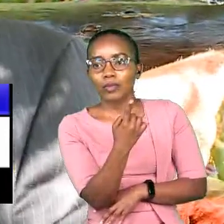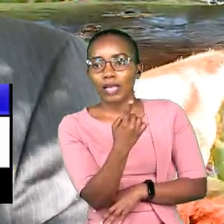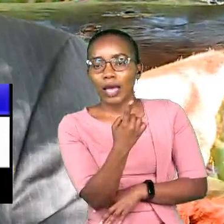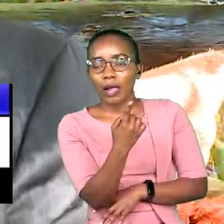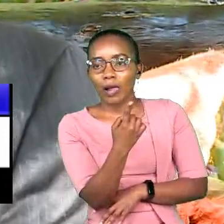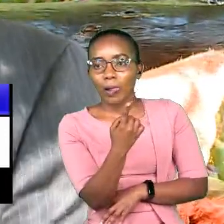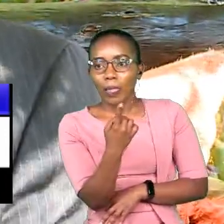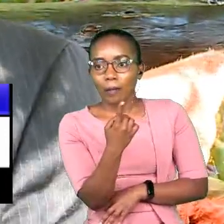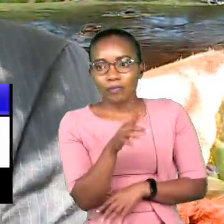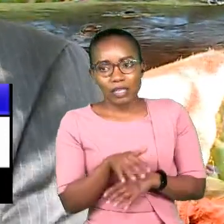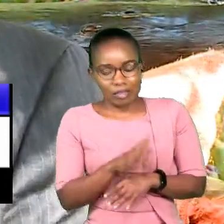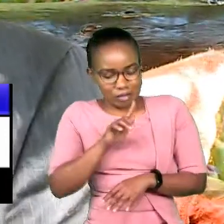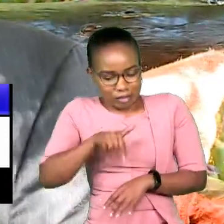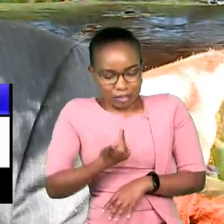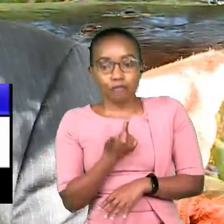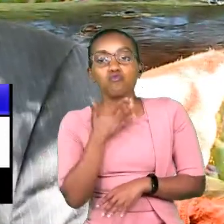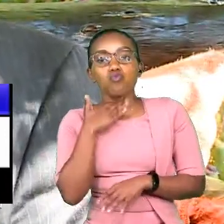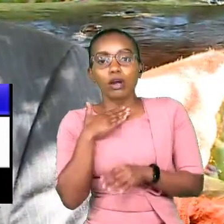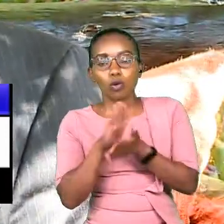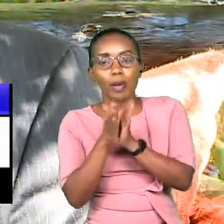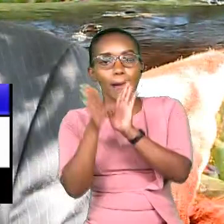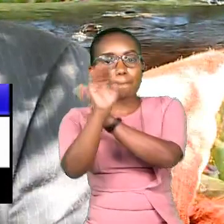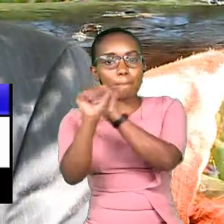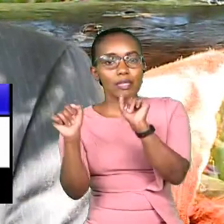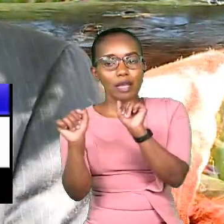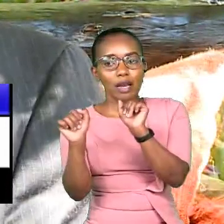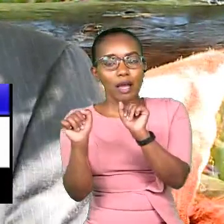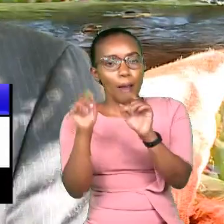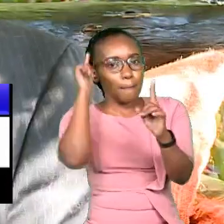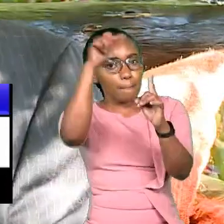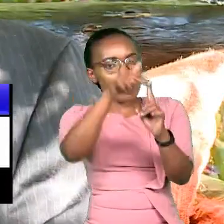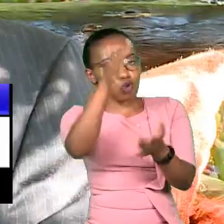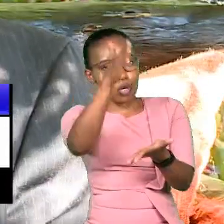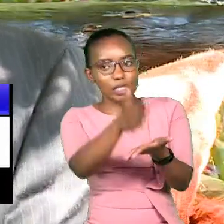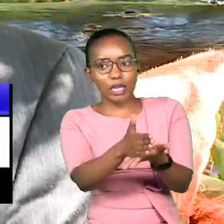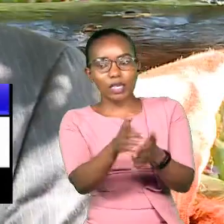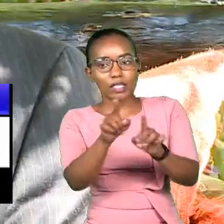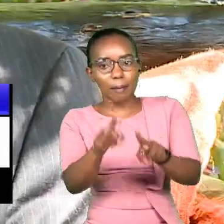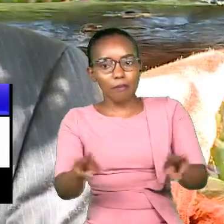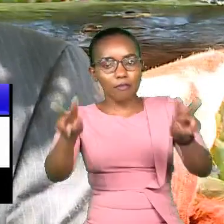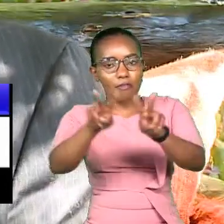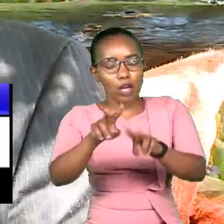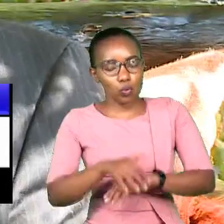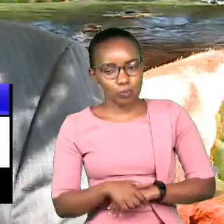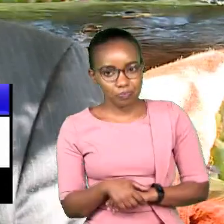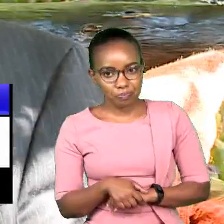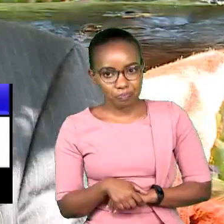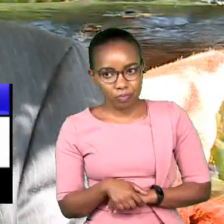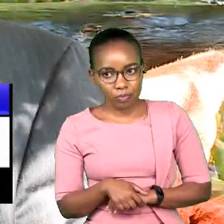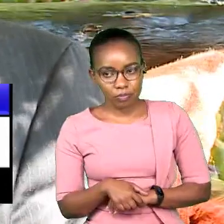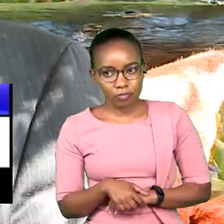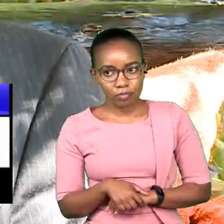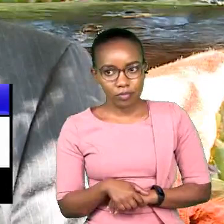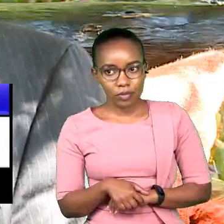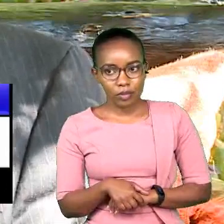and a quest for presidency that is based on integrity and values. We have become a